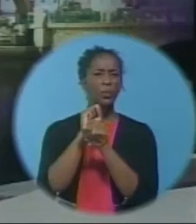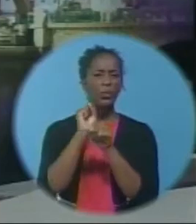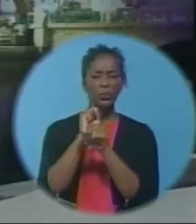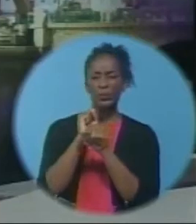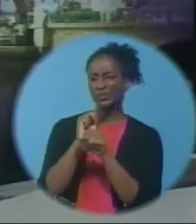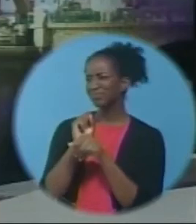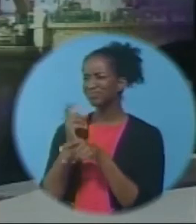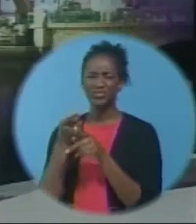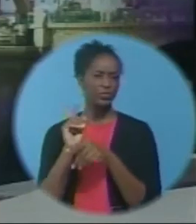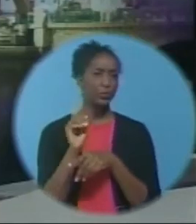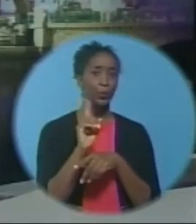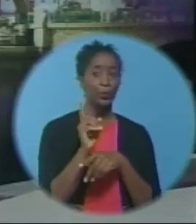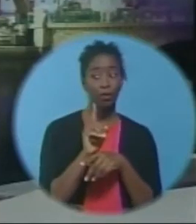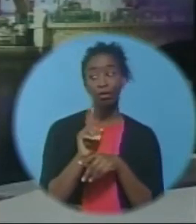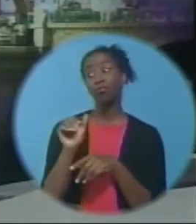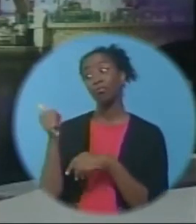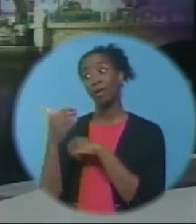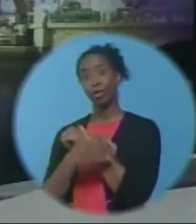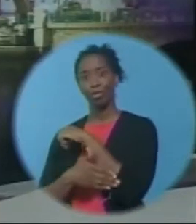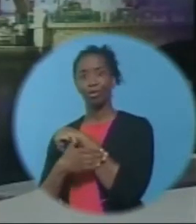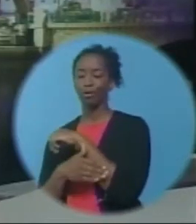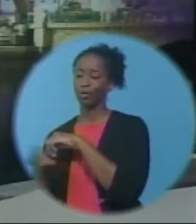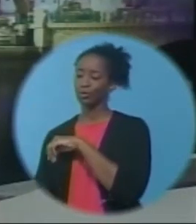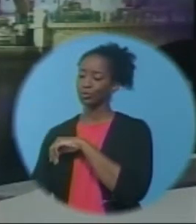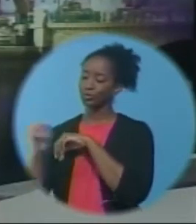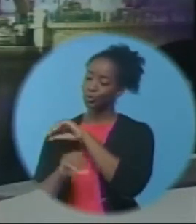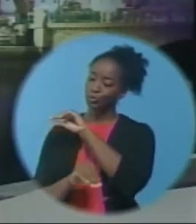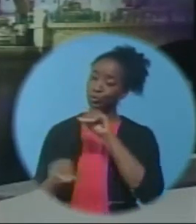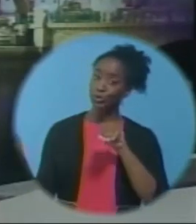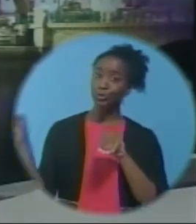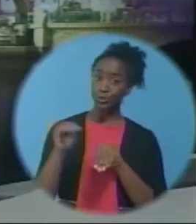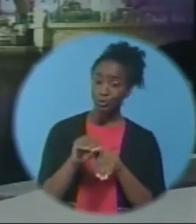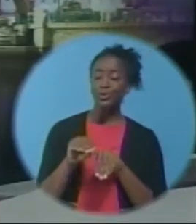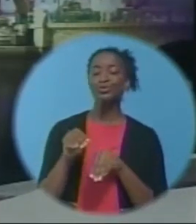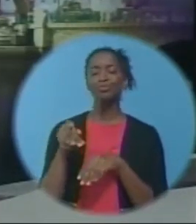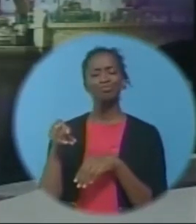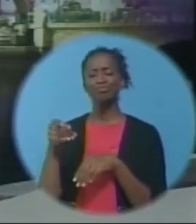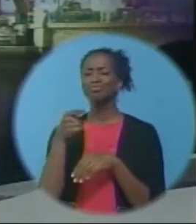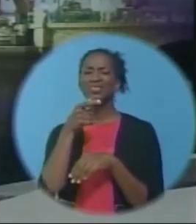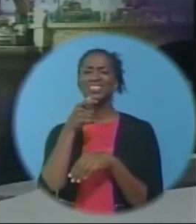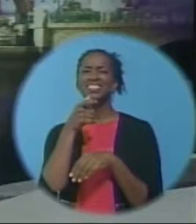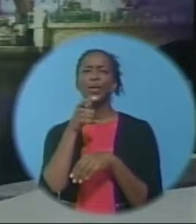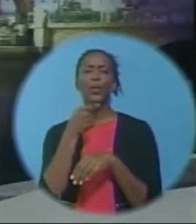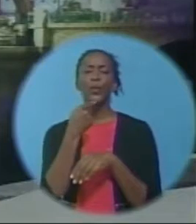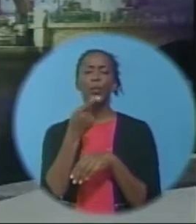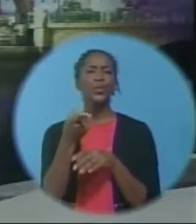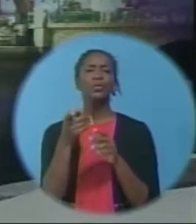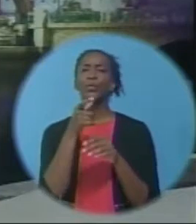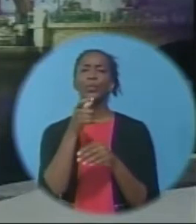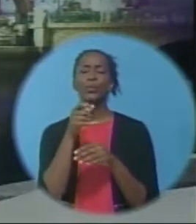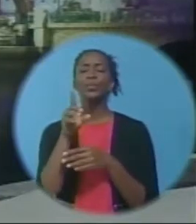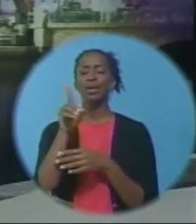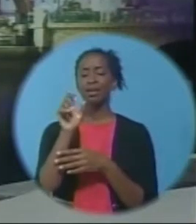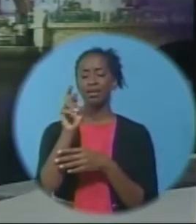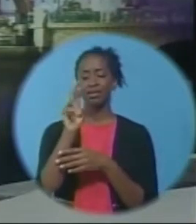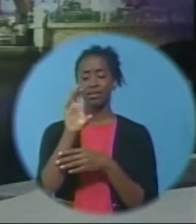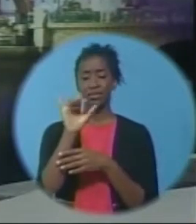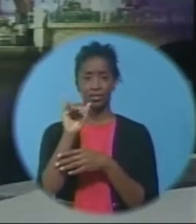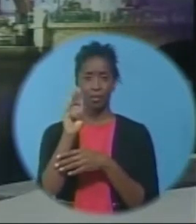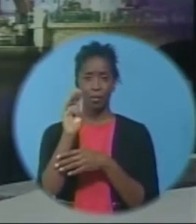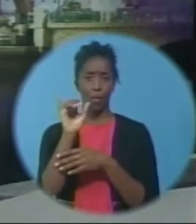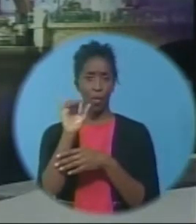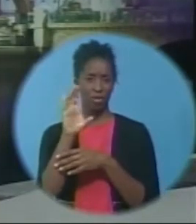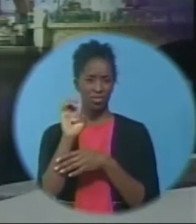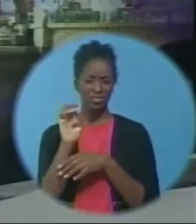force, and this is the view of Senator Darcy Boyce. He acknowledged that government can no longer continue to raise NIS rates or increase the age